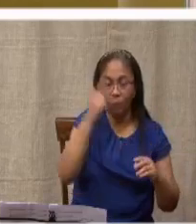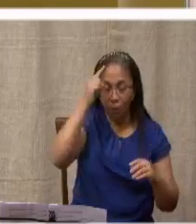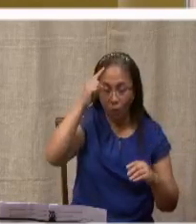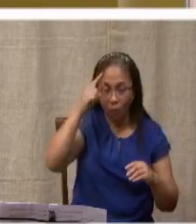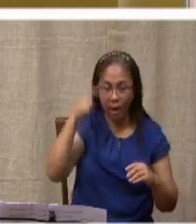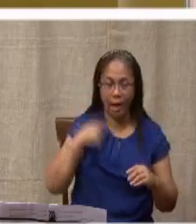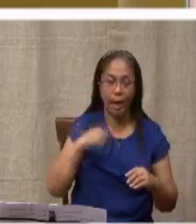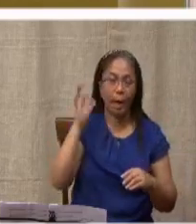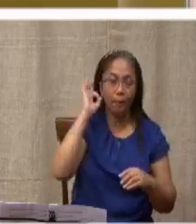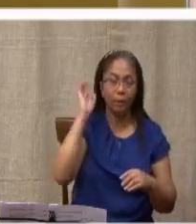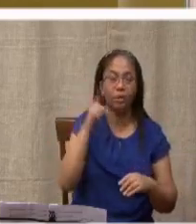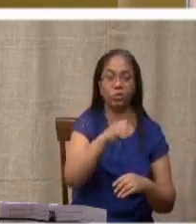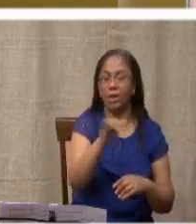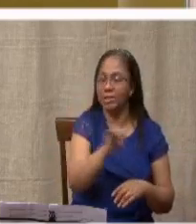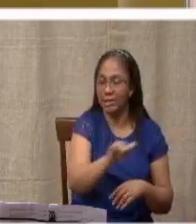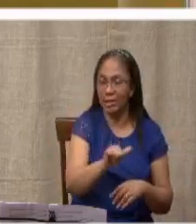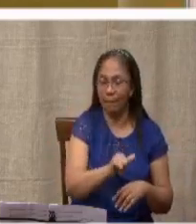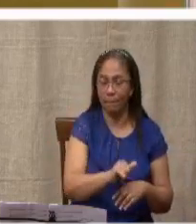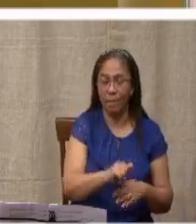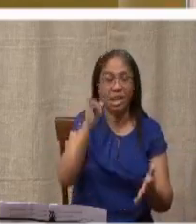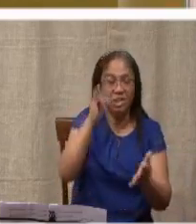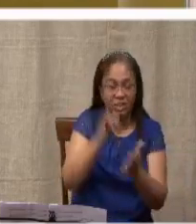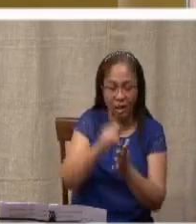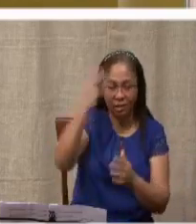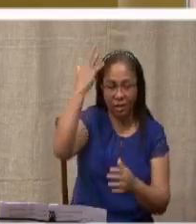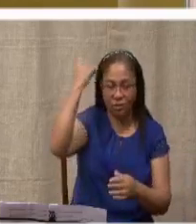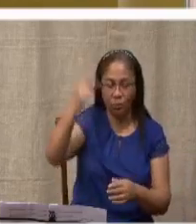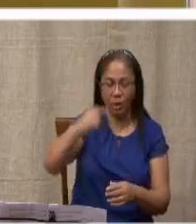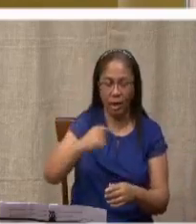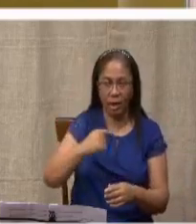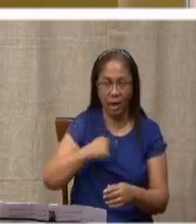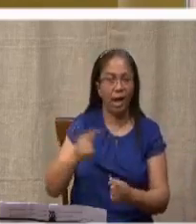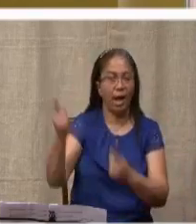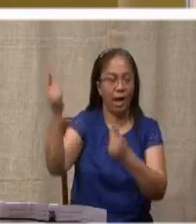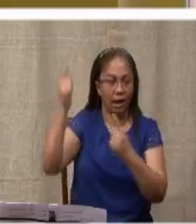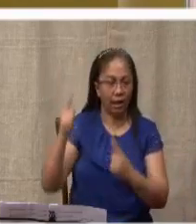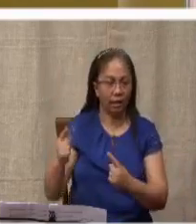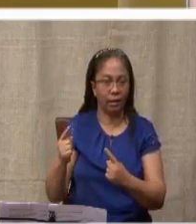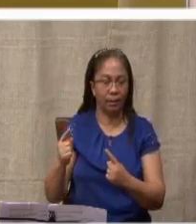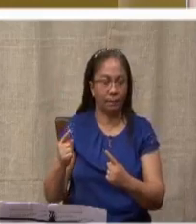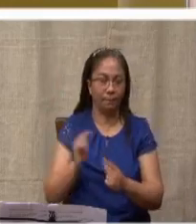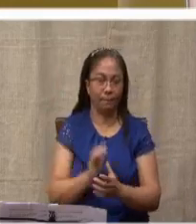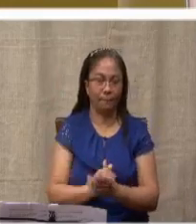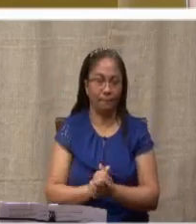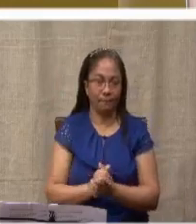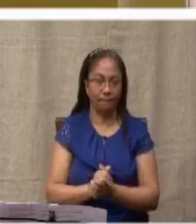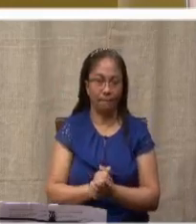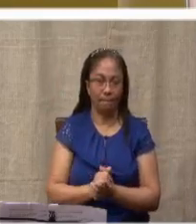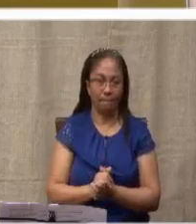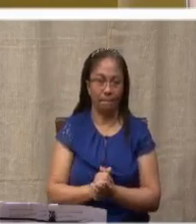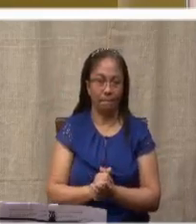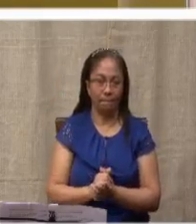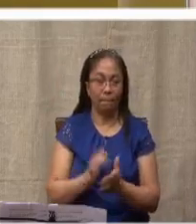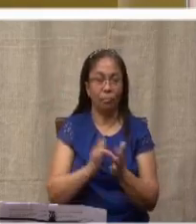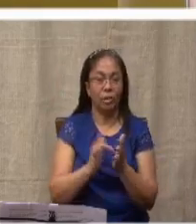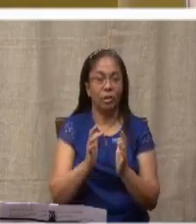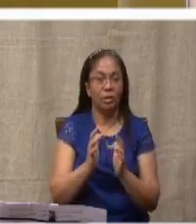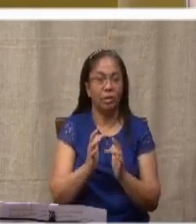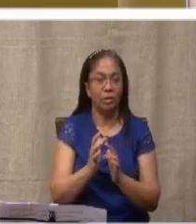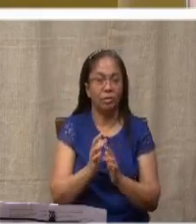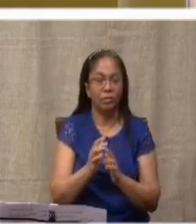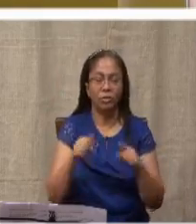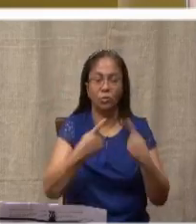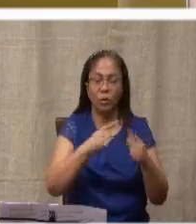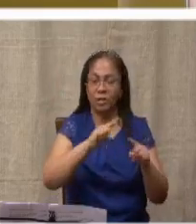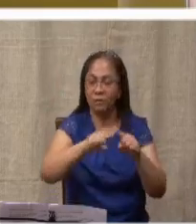that i can preach there too because that is why i came and he went all